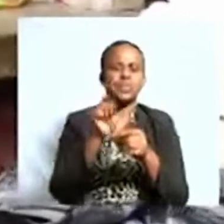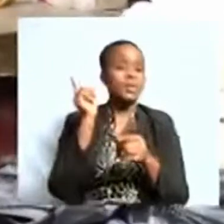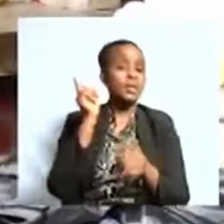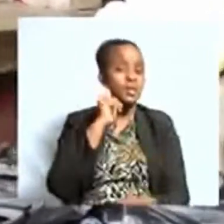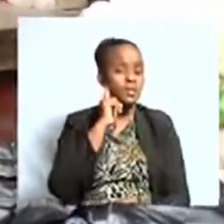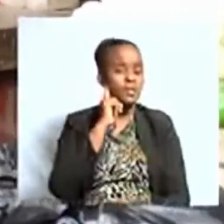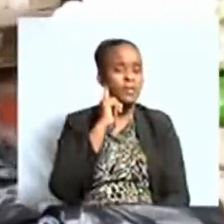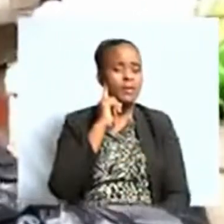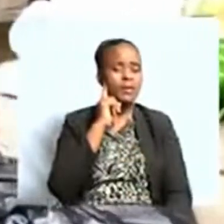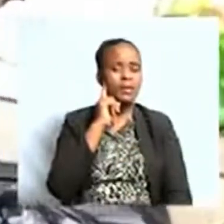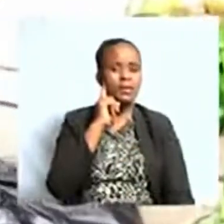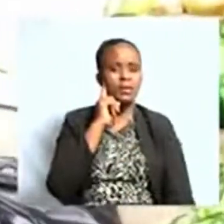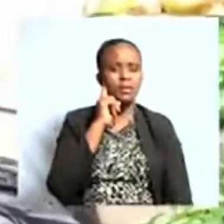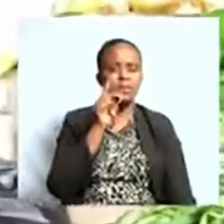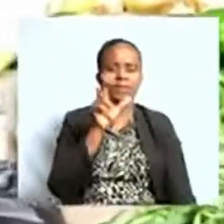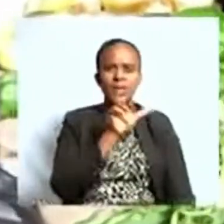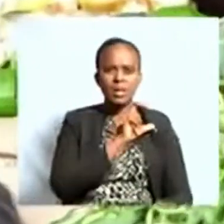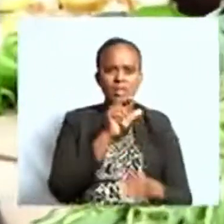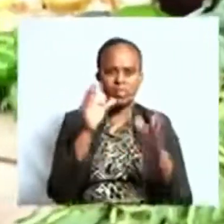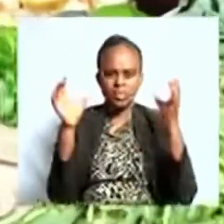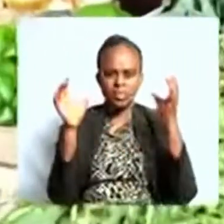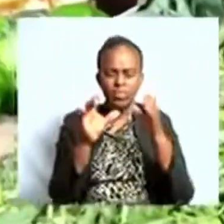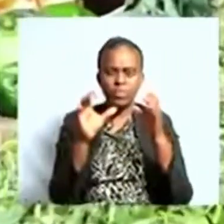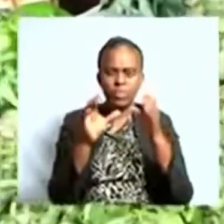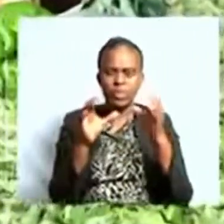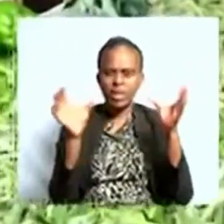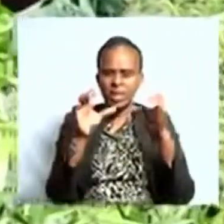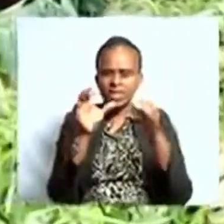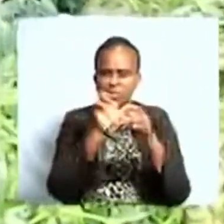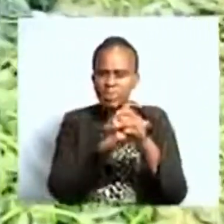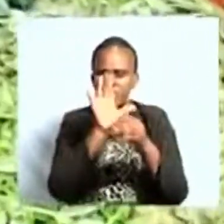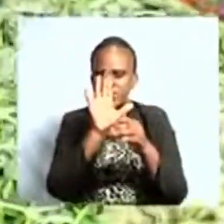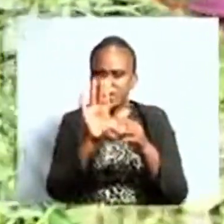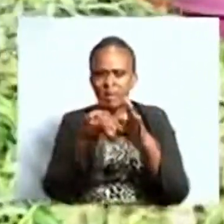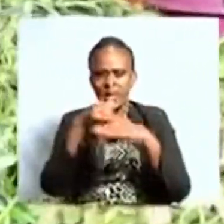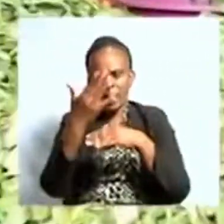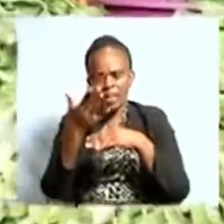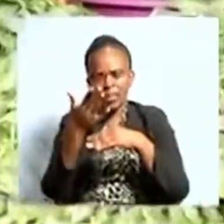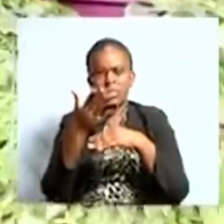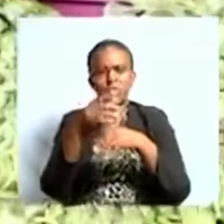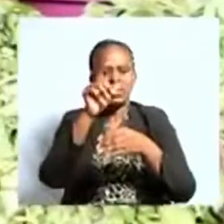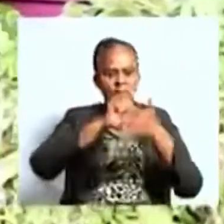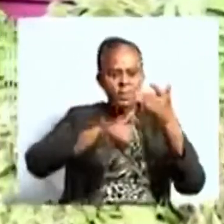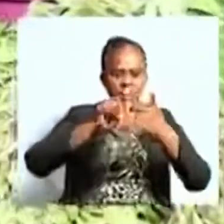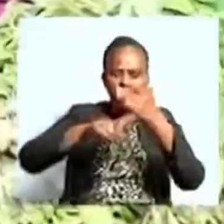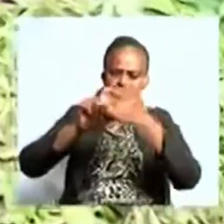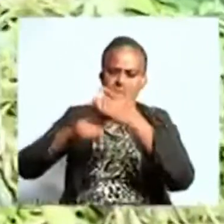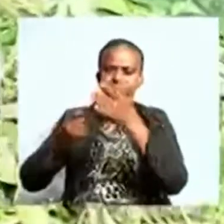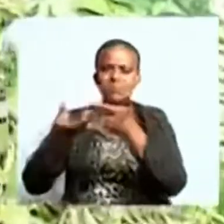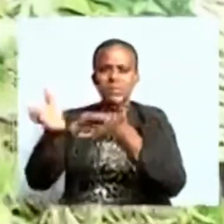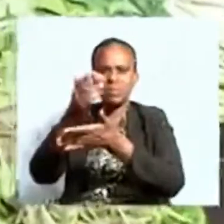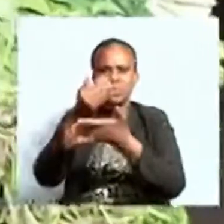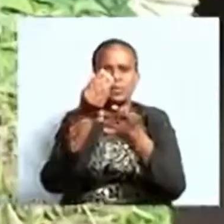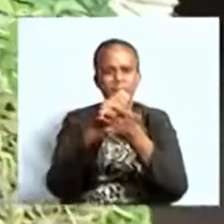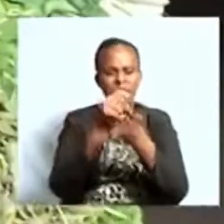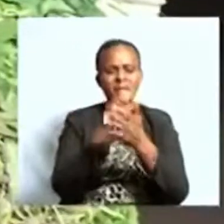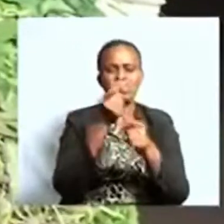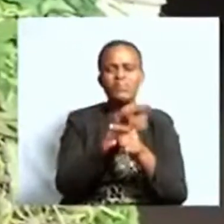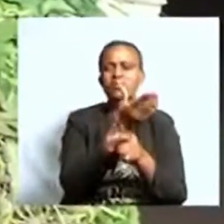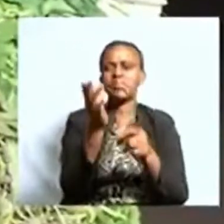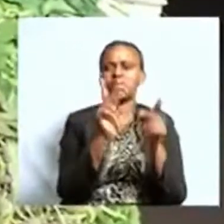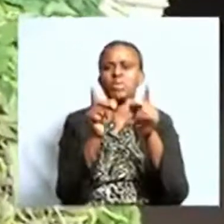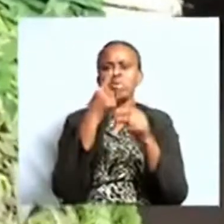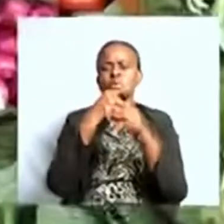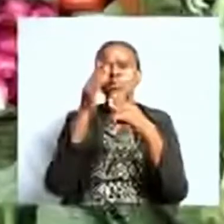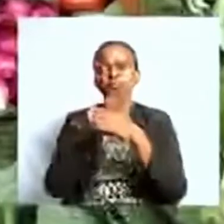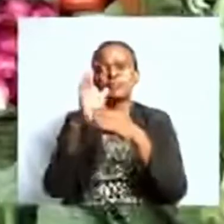council police officers are there and they are allowing it. They are going outside to tax, to collect levies from people who are